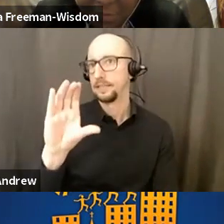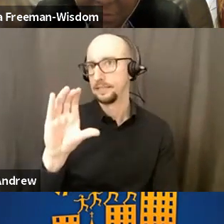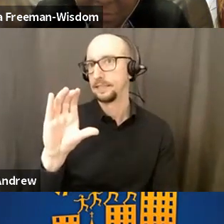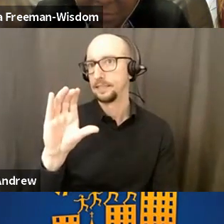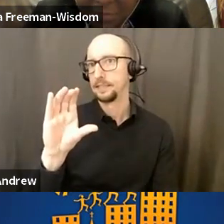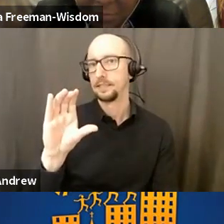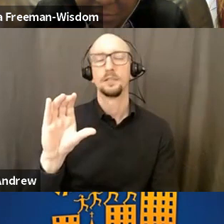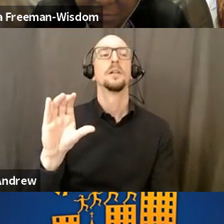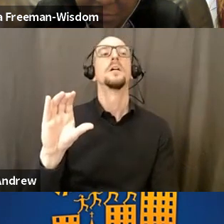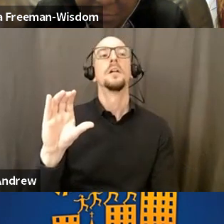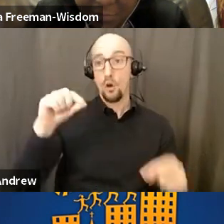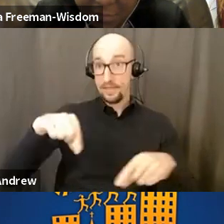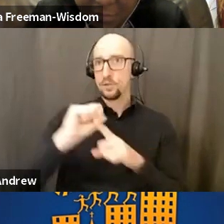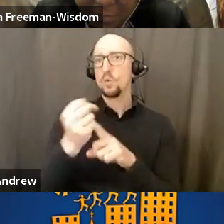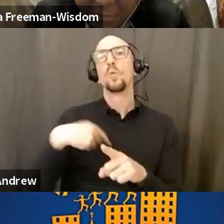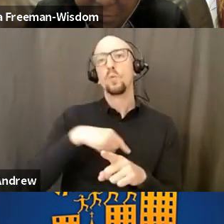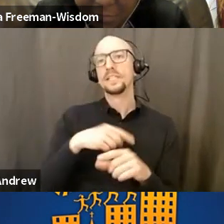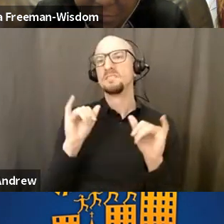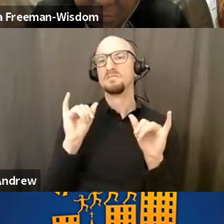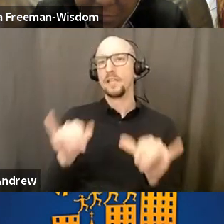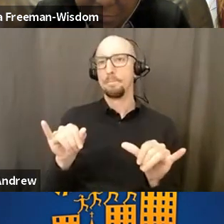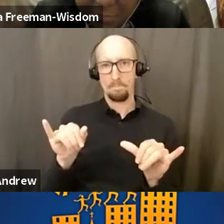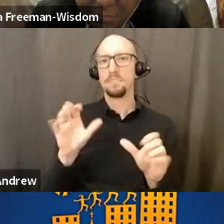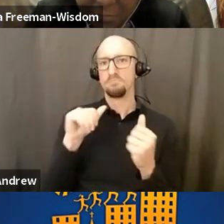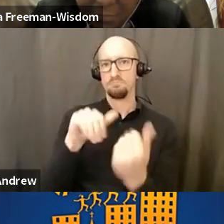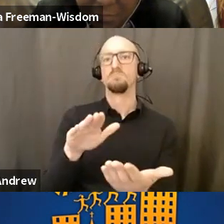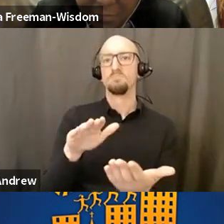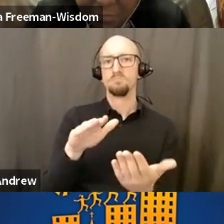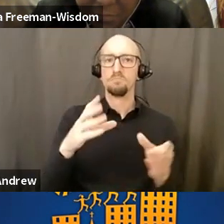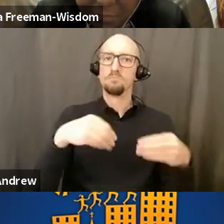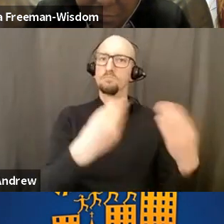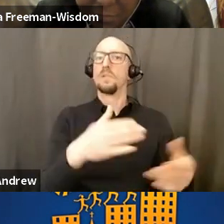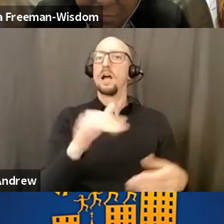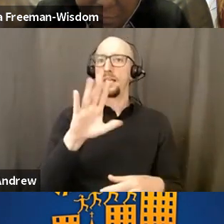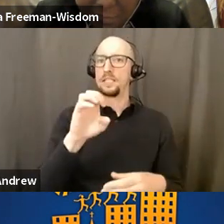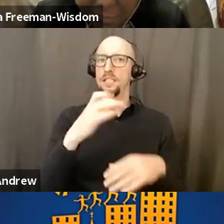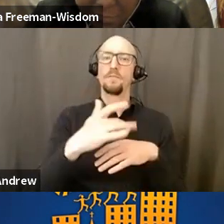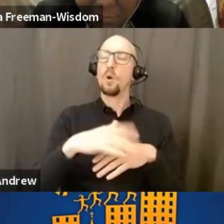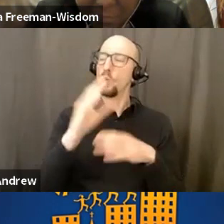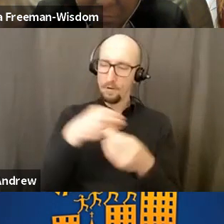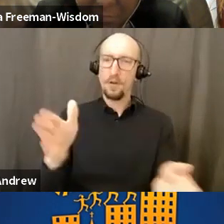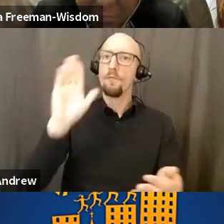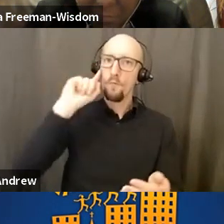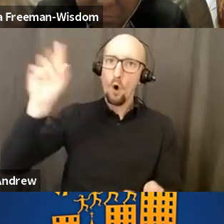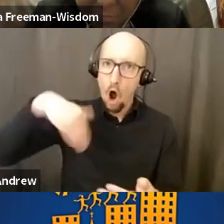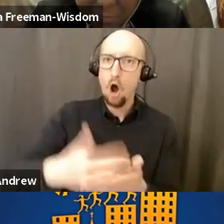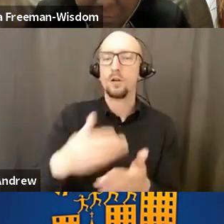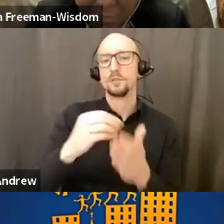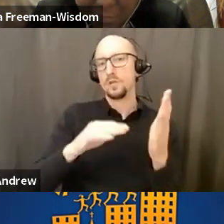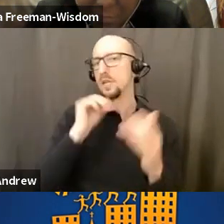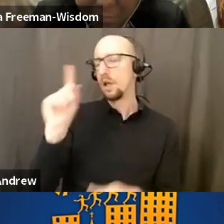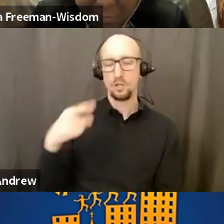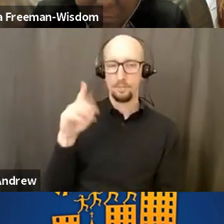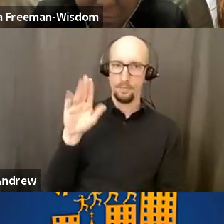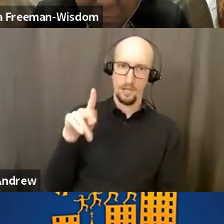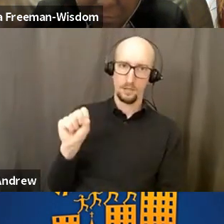do the same in this scenario. So that's one, it would be available to all students, not just BPS students.